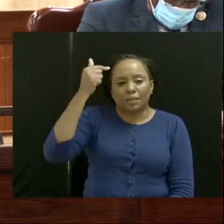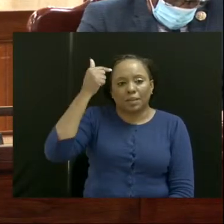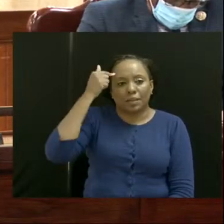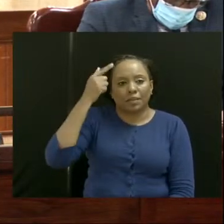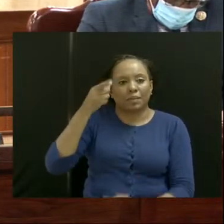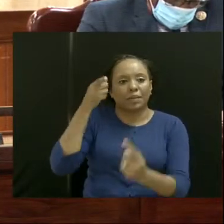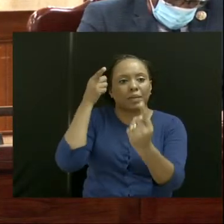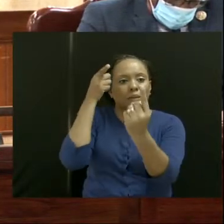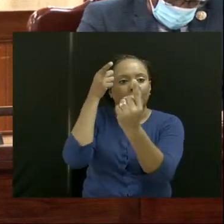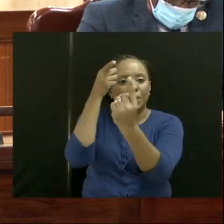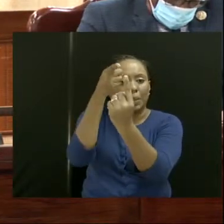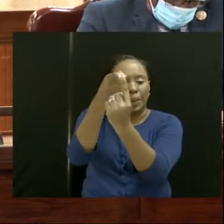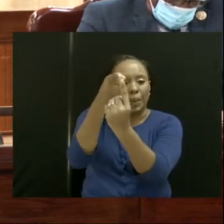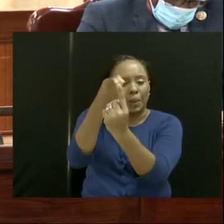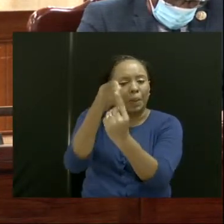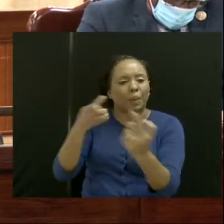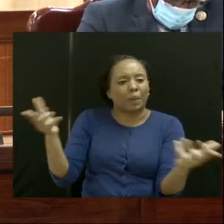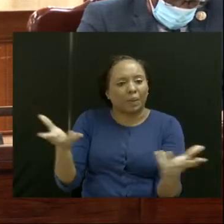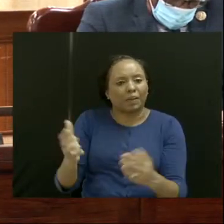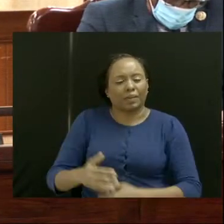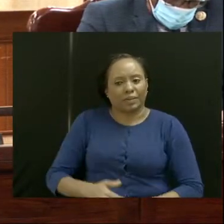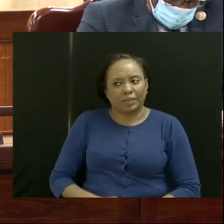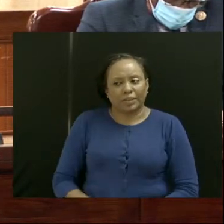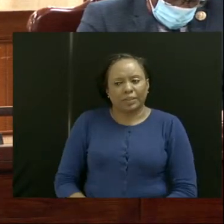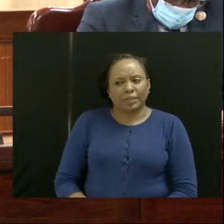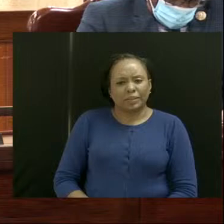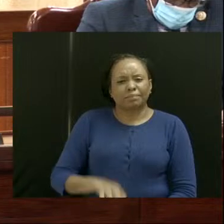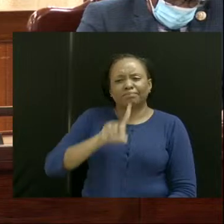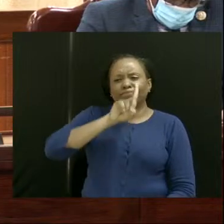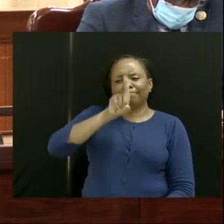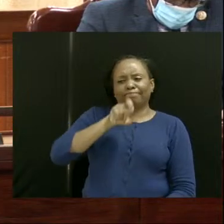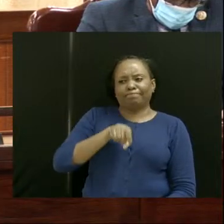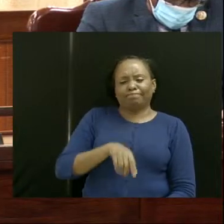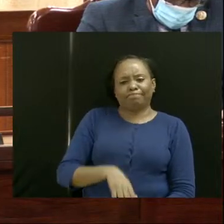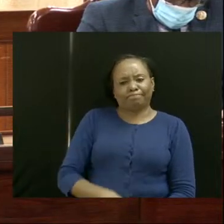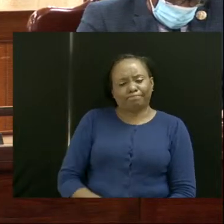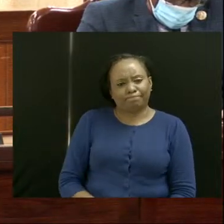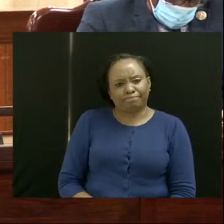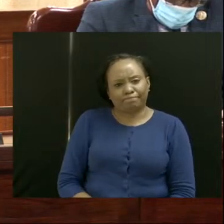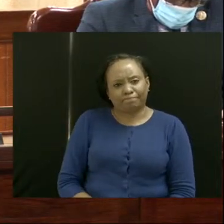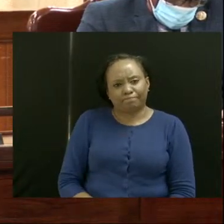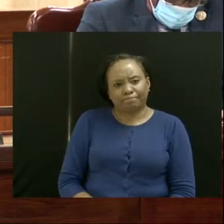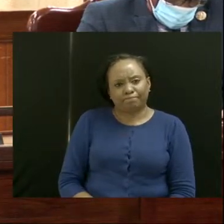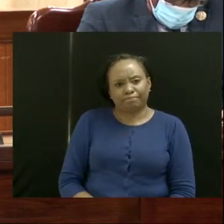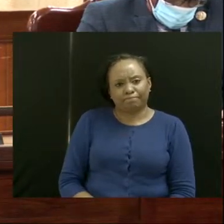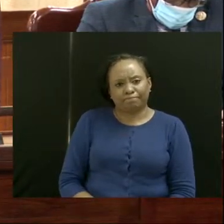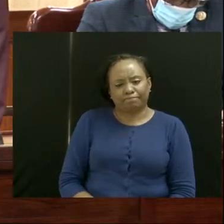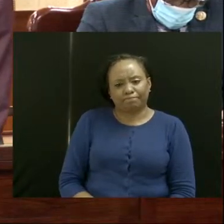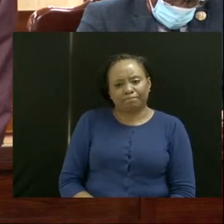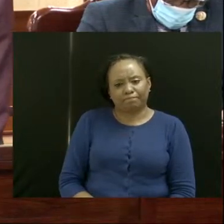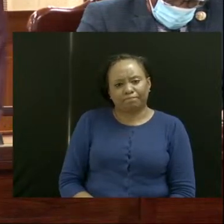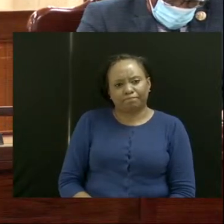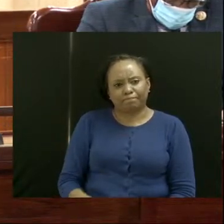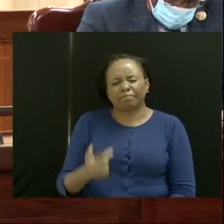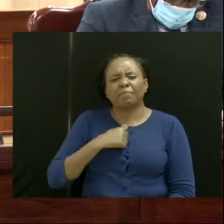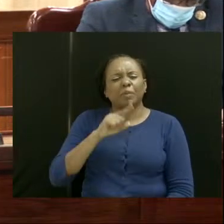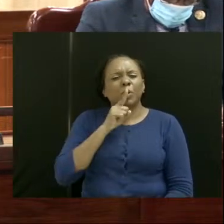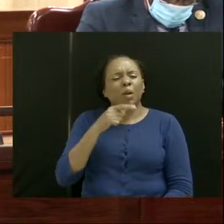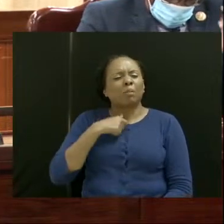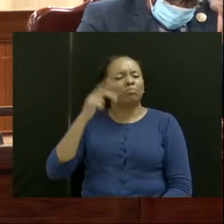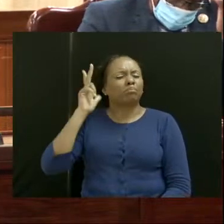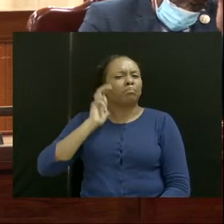government's goal is being served. But even that can be questioned, because I am pretty sure that in the initial stages, I heard that